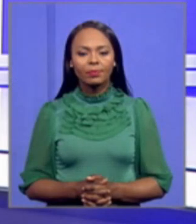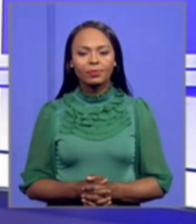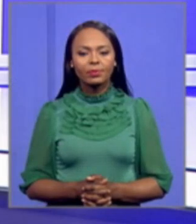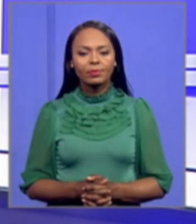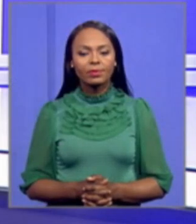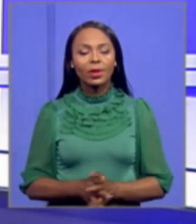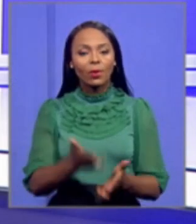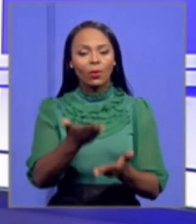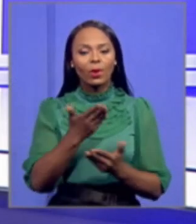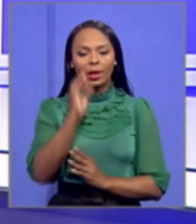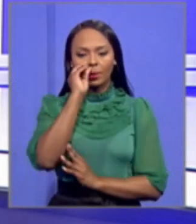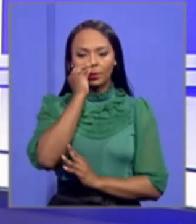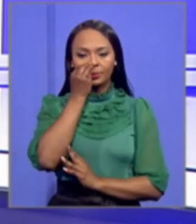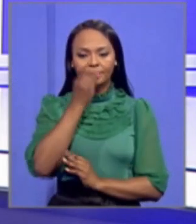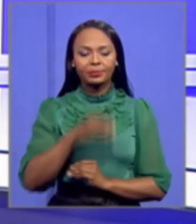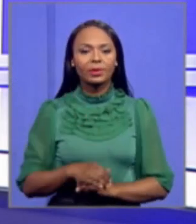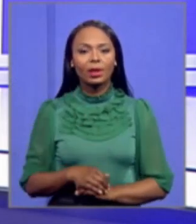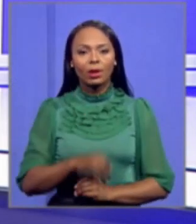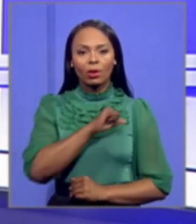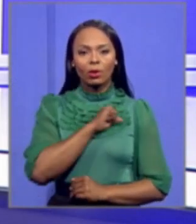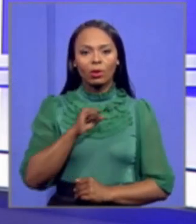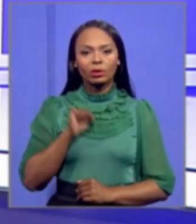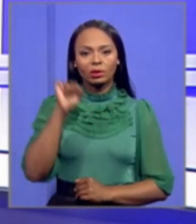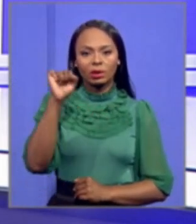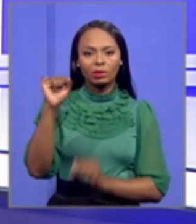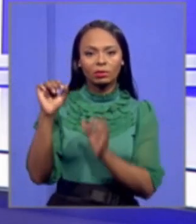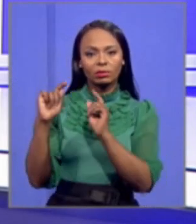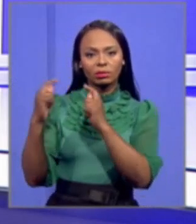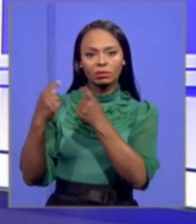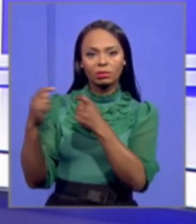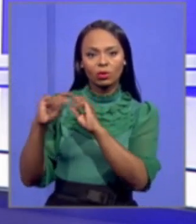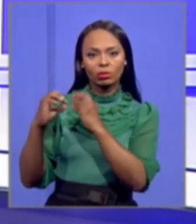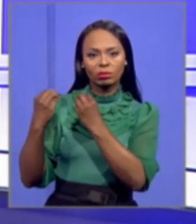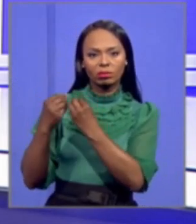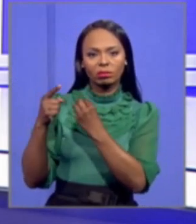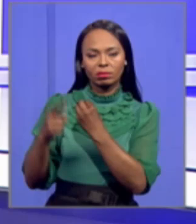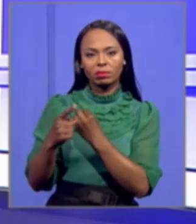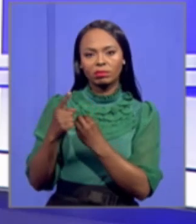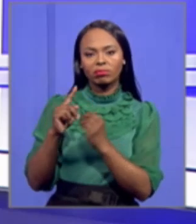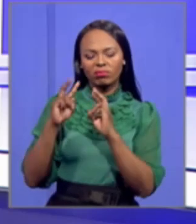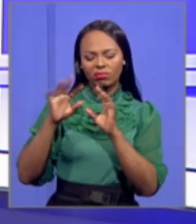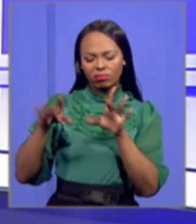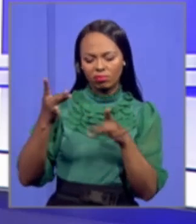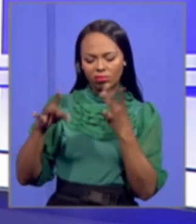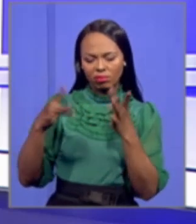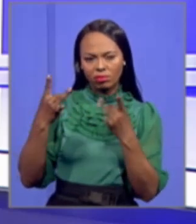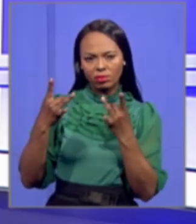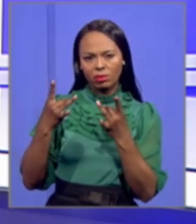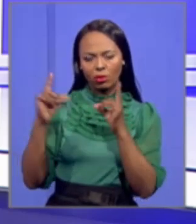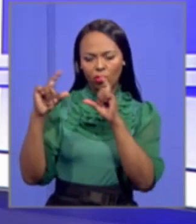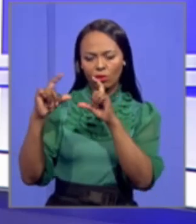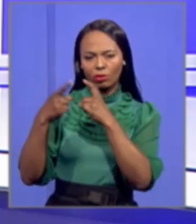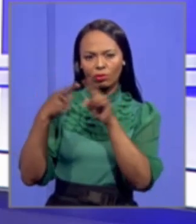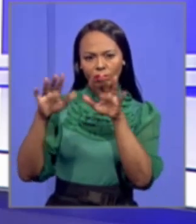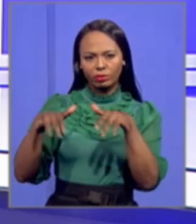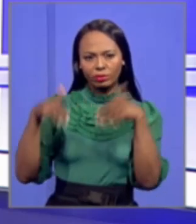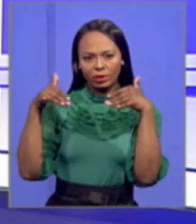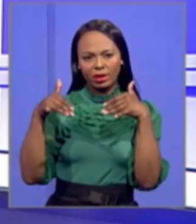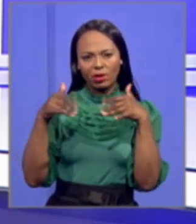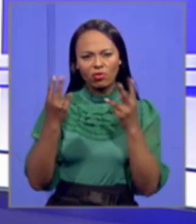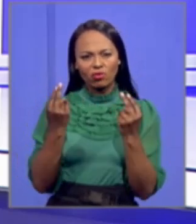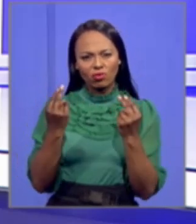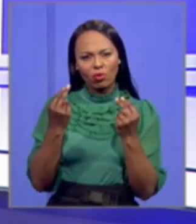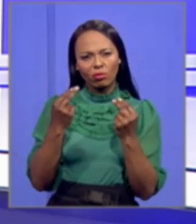Harbela ro amahele mohi Khosatu ananetse qeto ya komiti ya ditjhelete parlamenteng e tsekang hore leano le letjha la tefo ya ditjhelete tsa ho beha